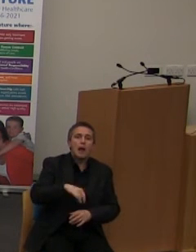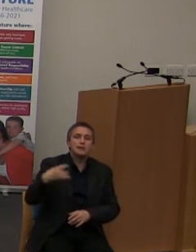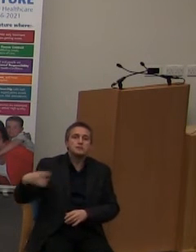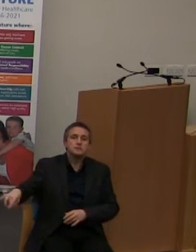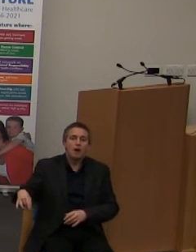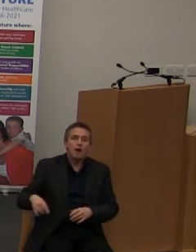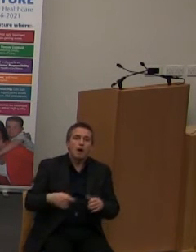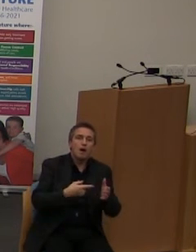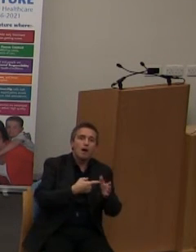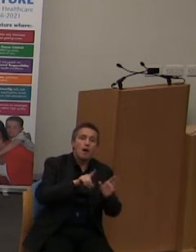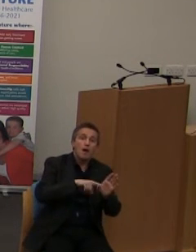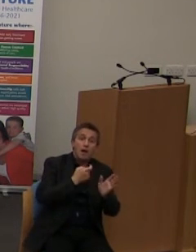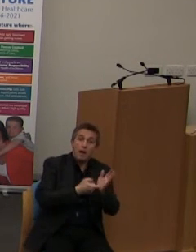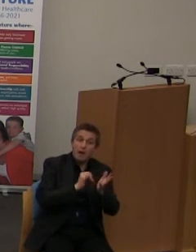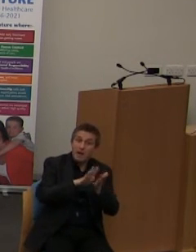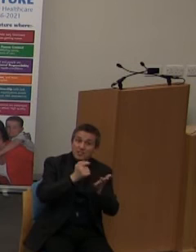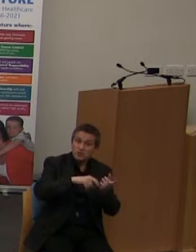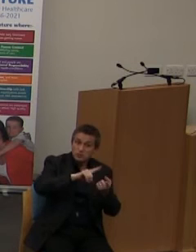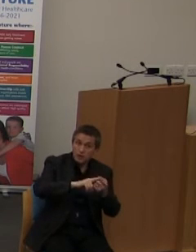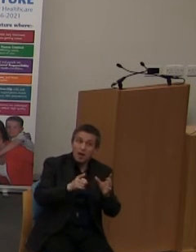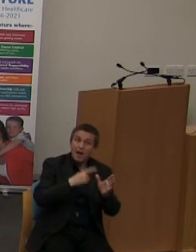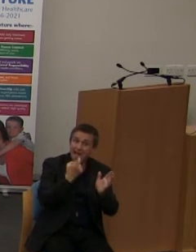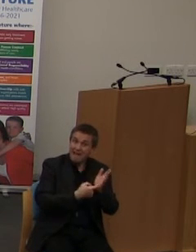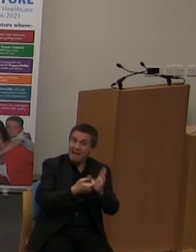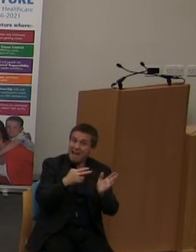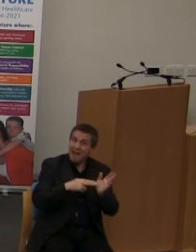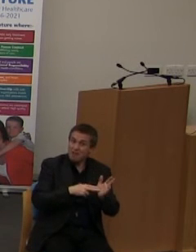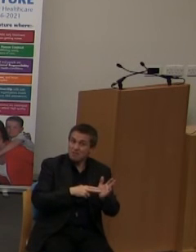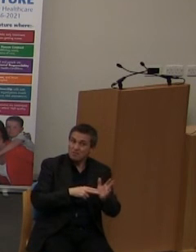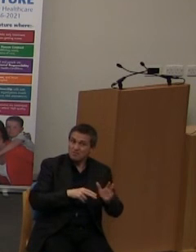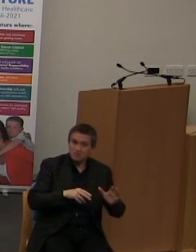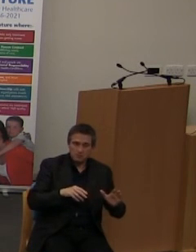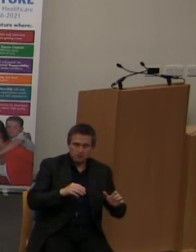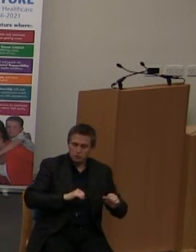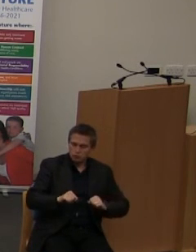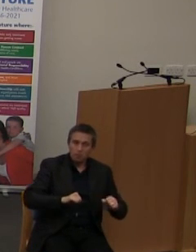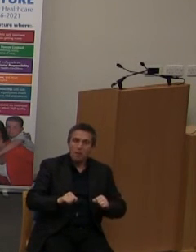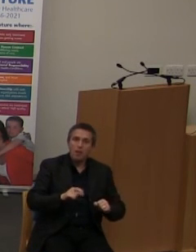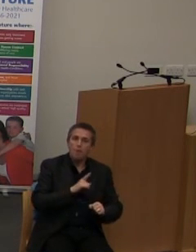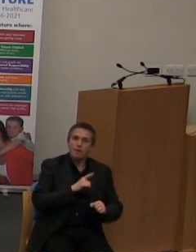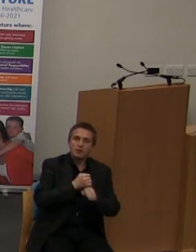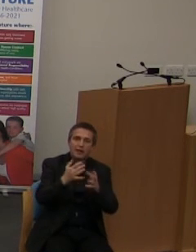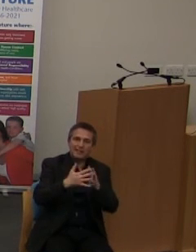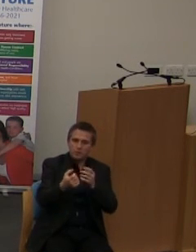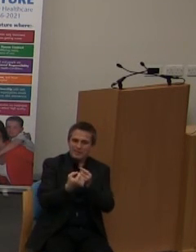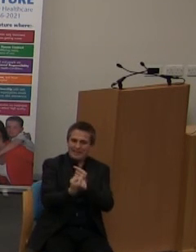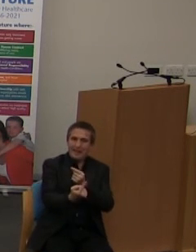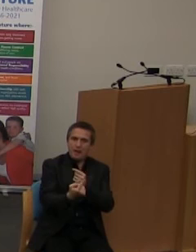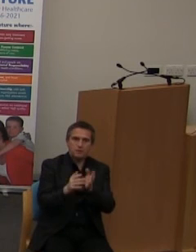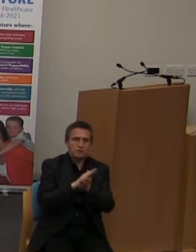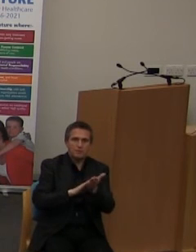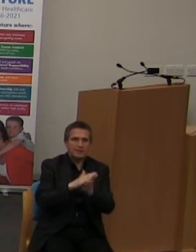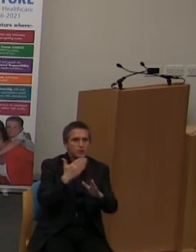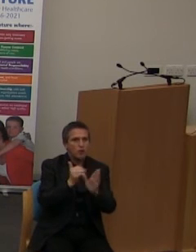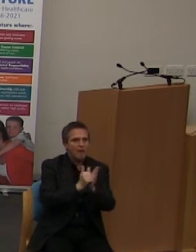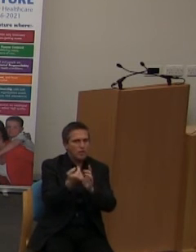recent review, where they're in the very, you know, the so close to Glasgow, and the kind of the competition they're almost having